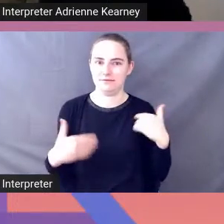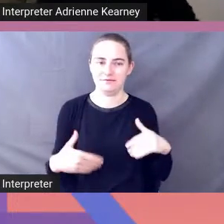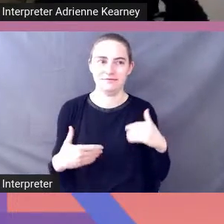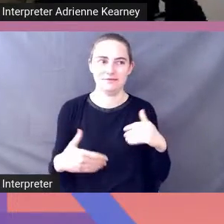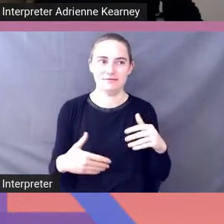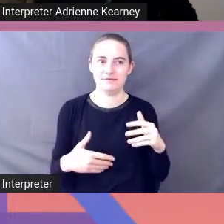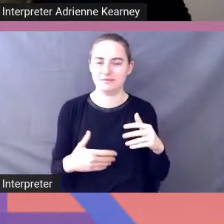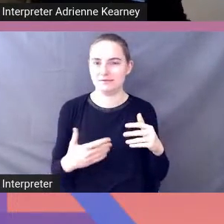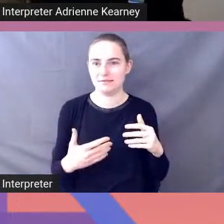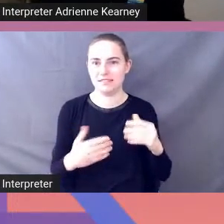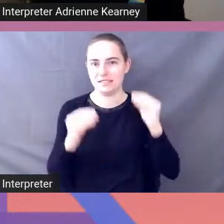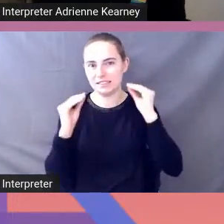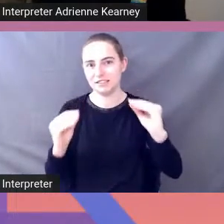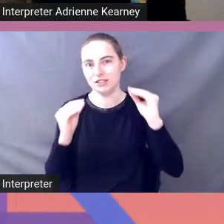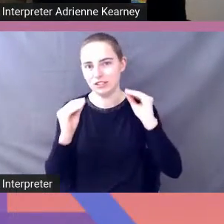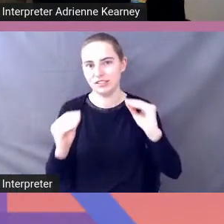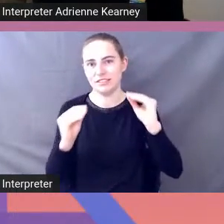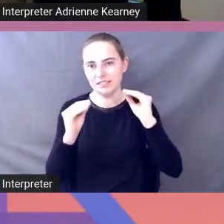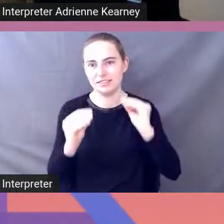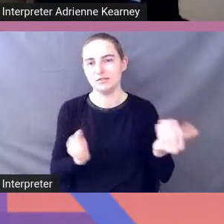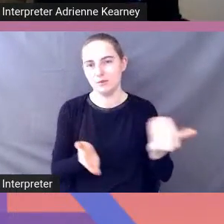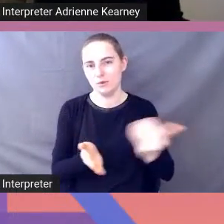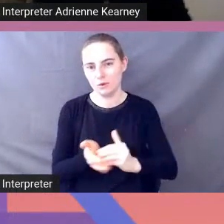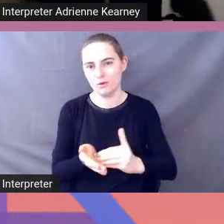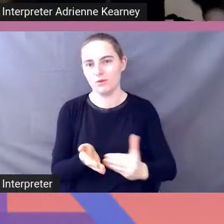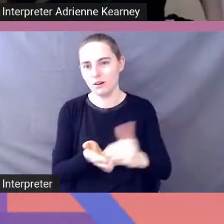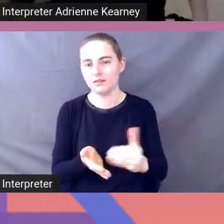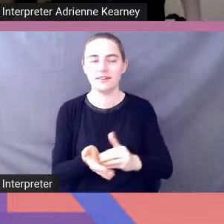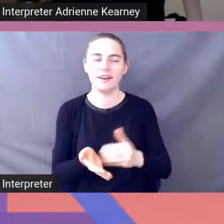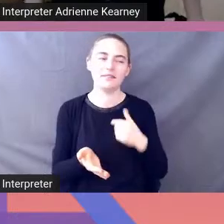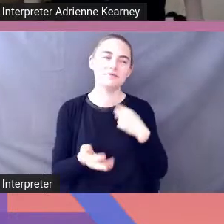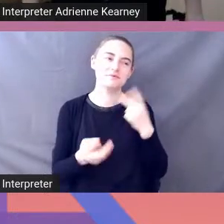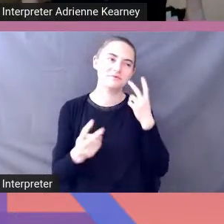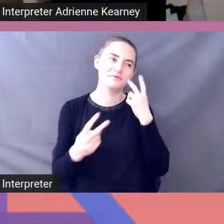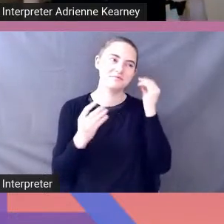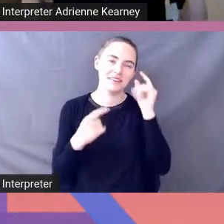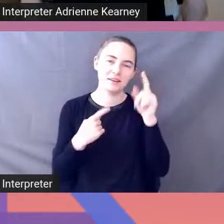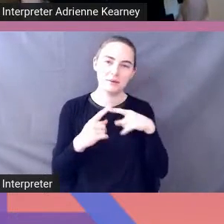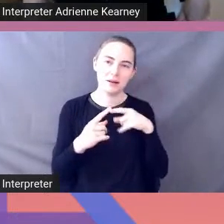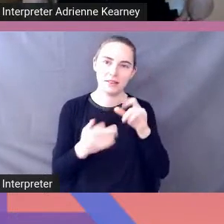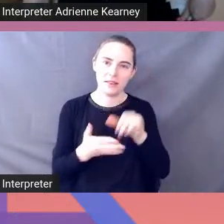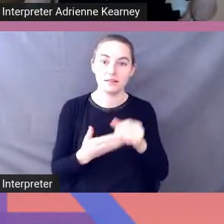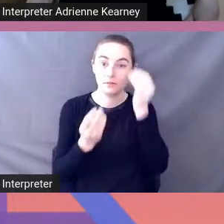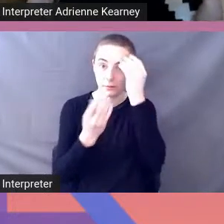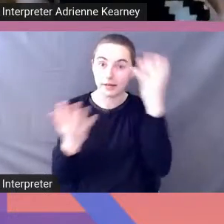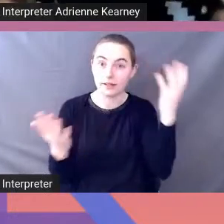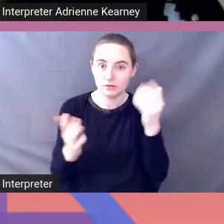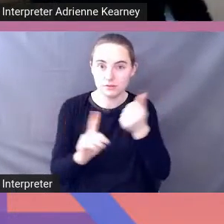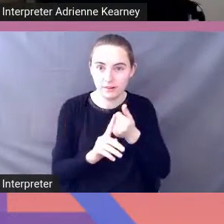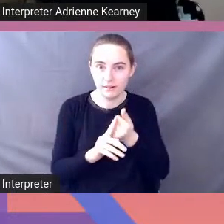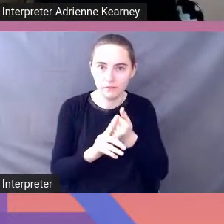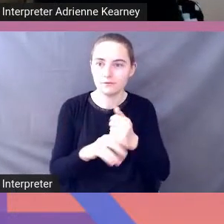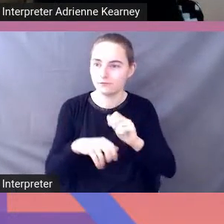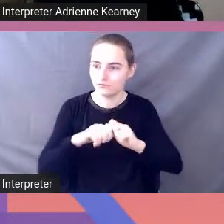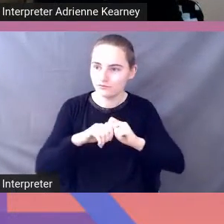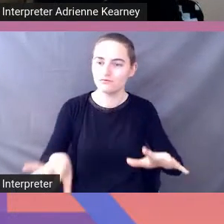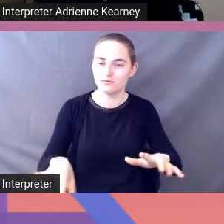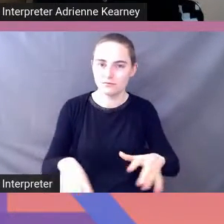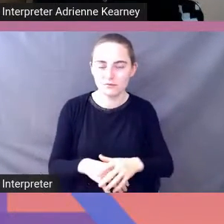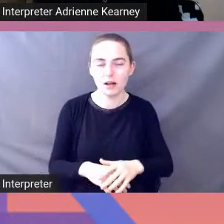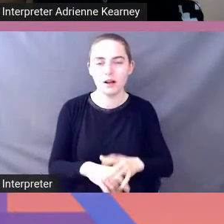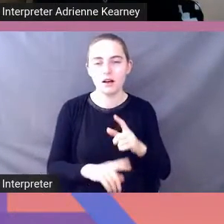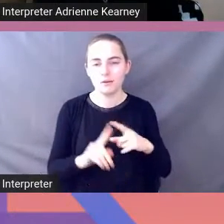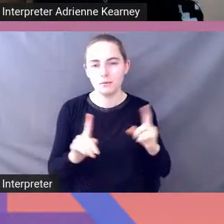about that. I'm just thinking about the information being let out there. I think it is